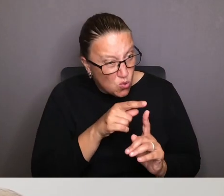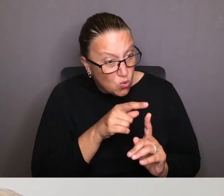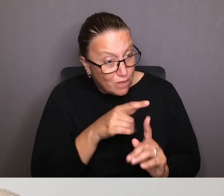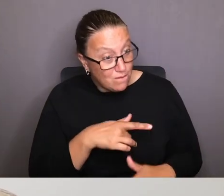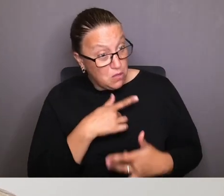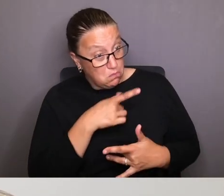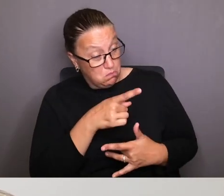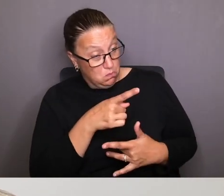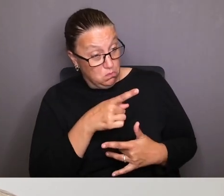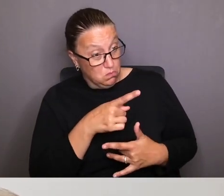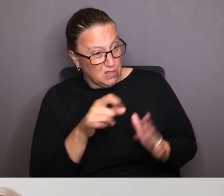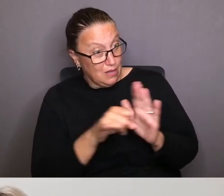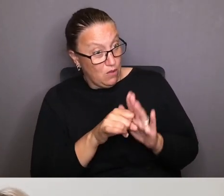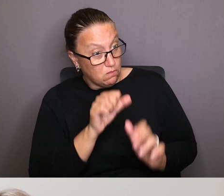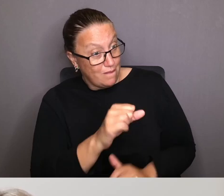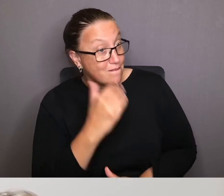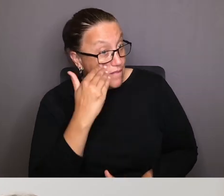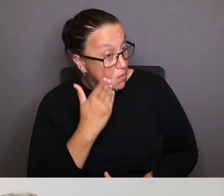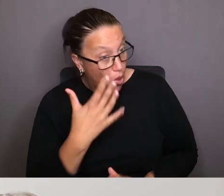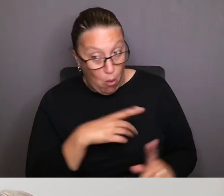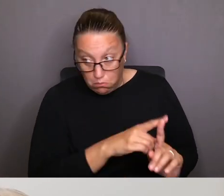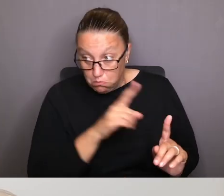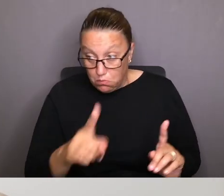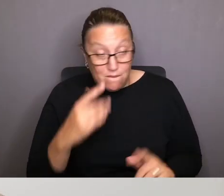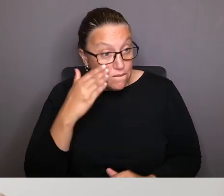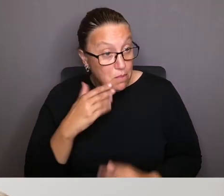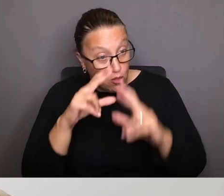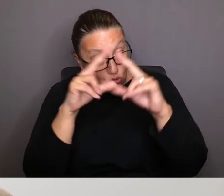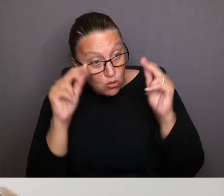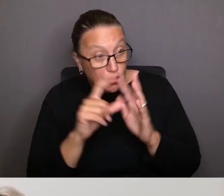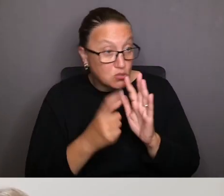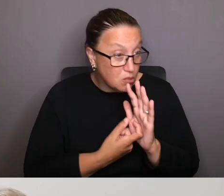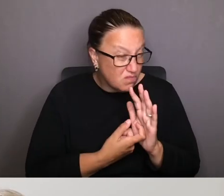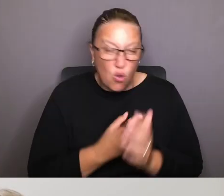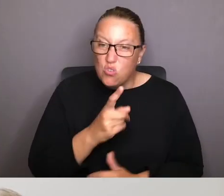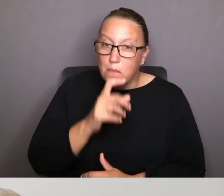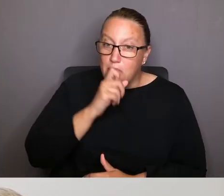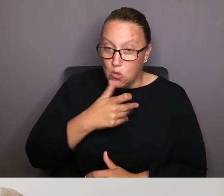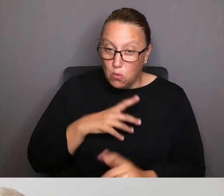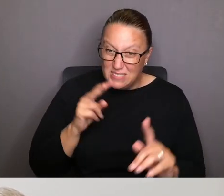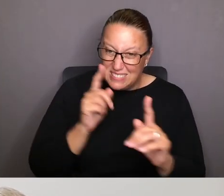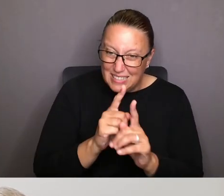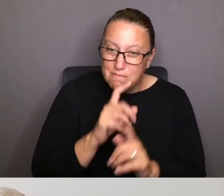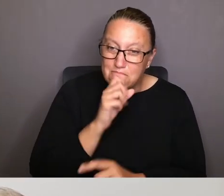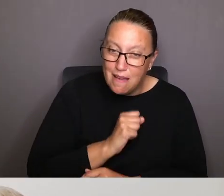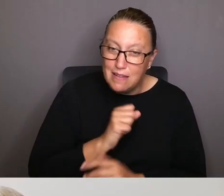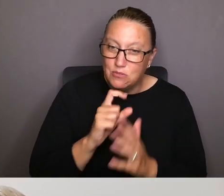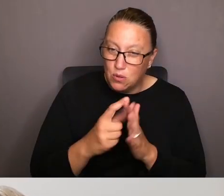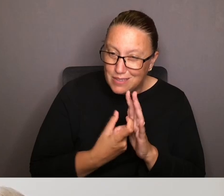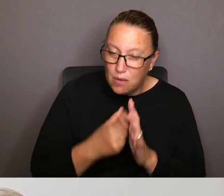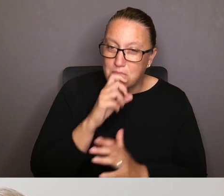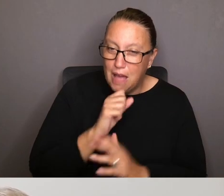appointment, do you think it might be helpful to try and get an appointment at the beginning of the day or the very end of the day? Maybe we could ask for if